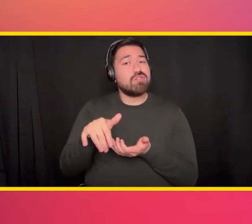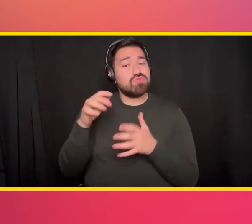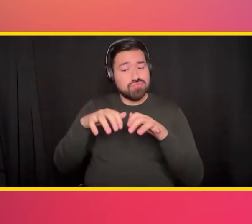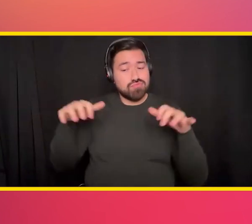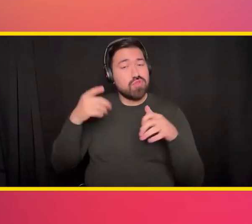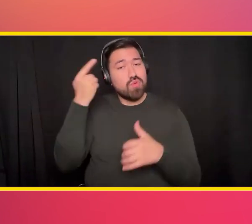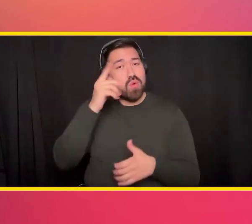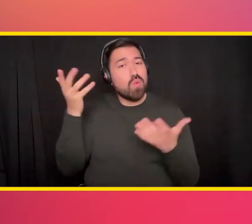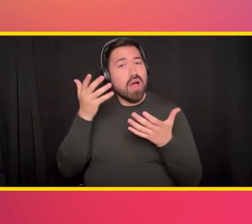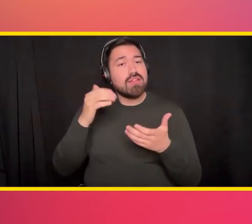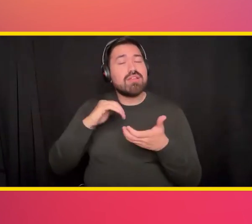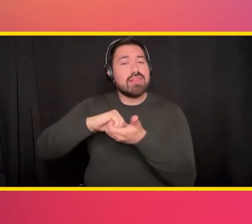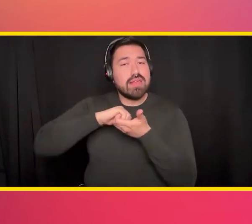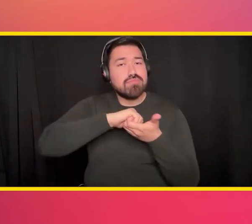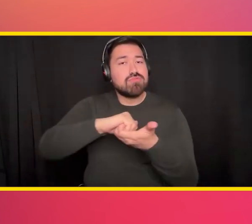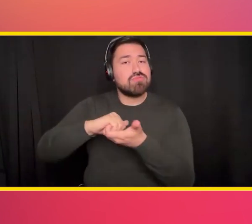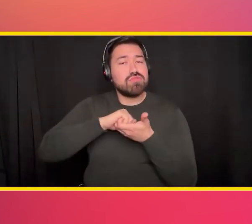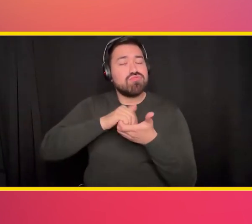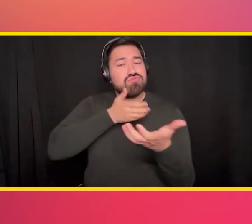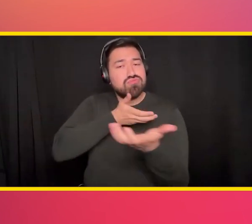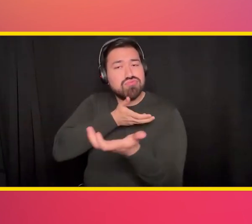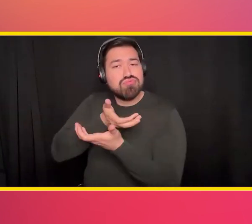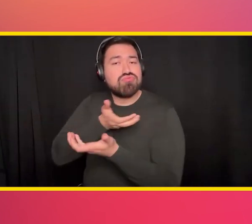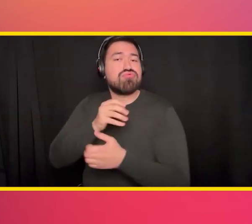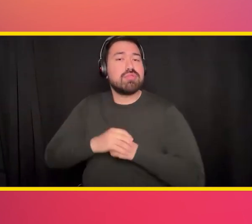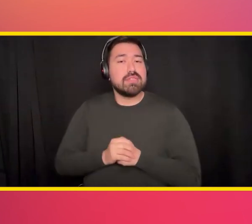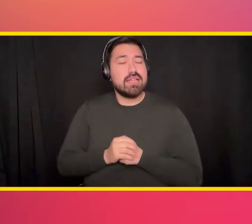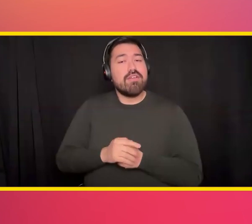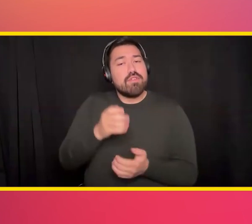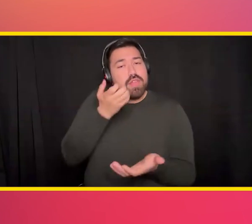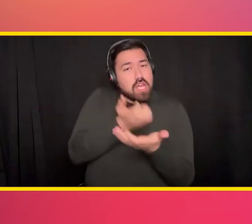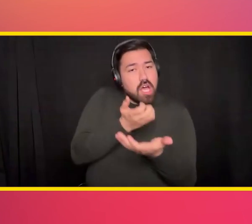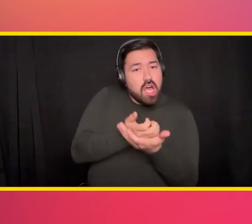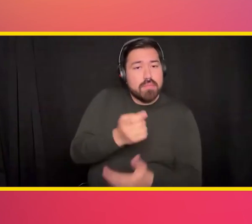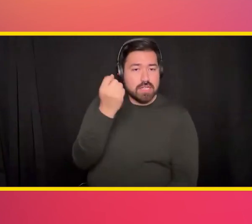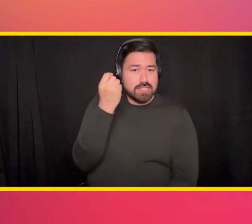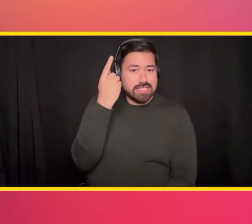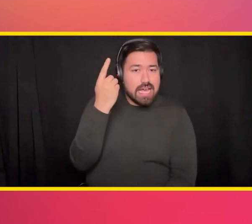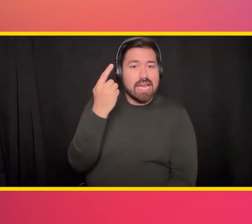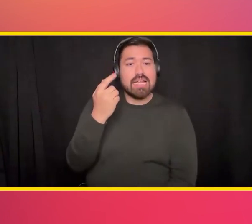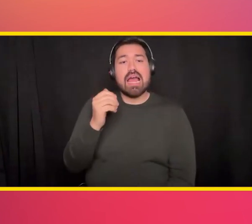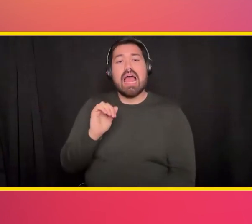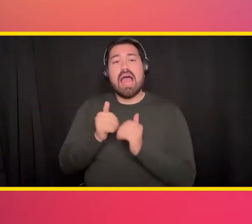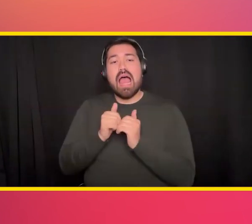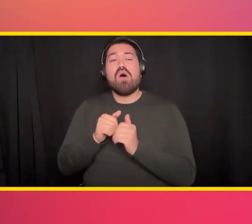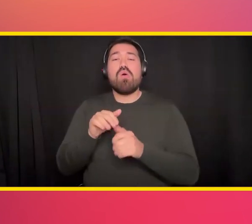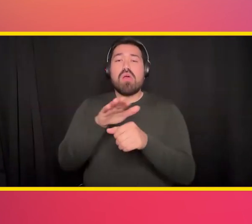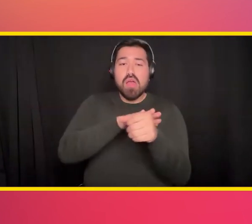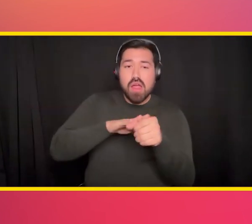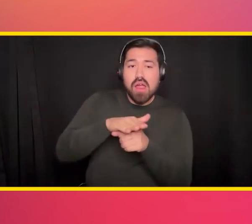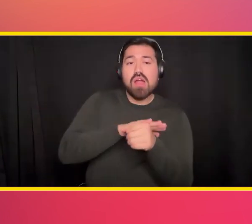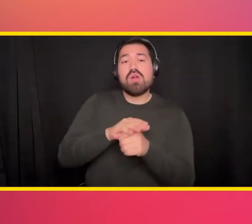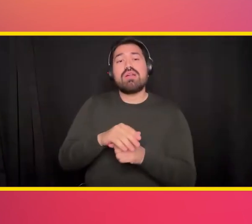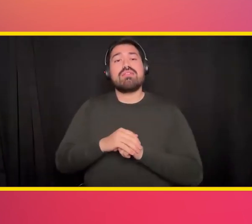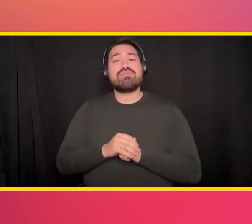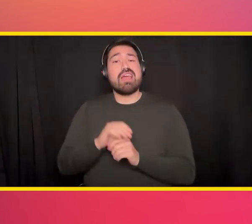work together from a geopolitical sense, from economy sense, from all the, from environment to everything. So how